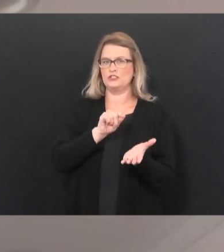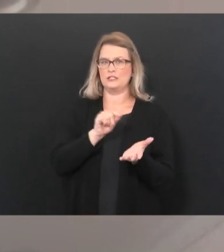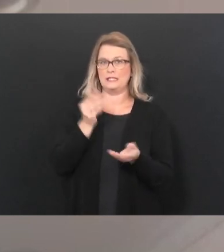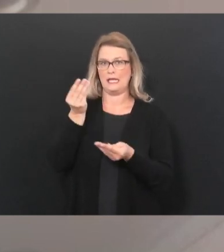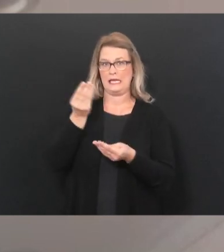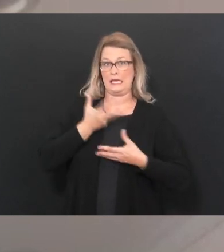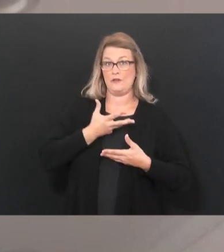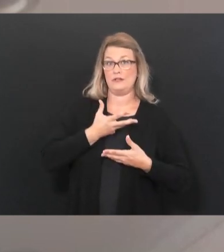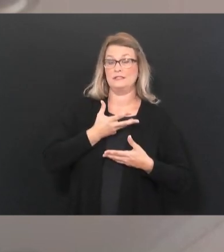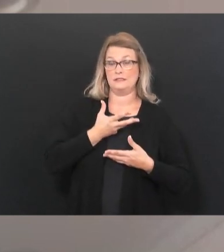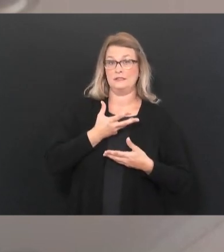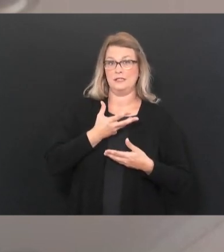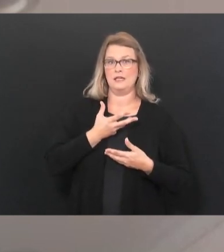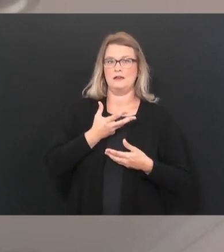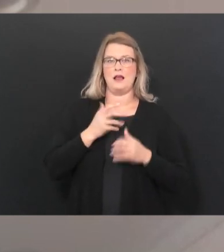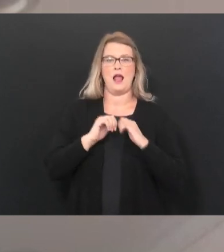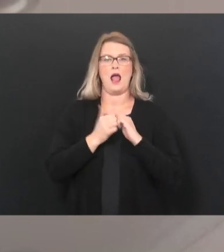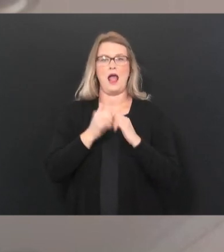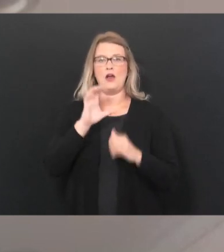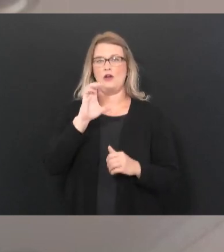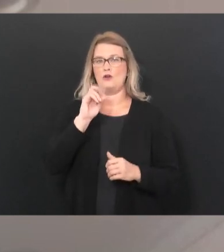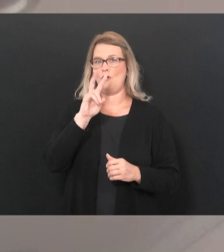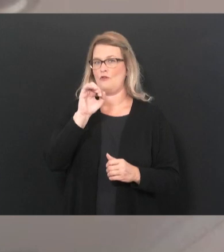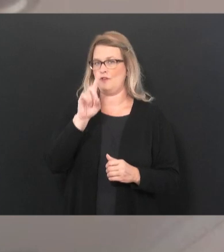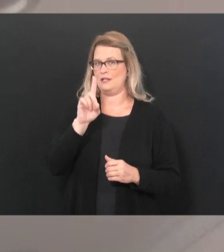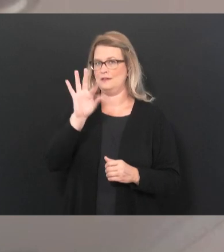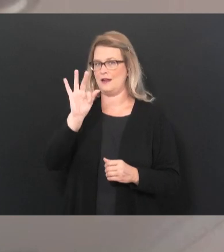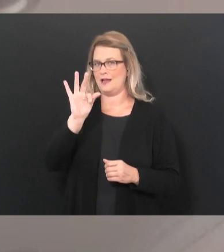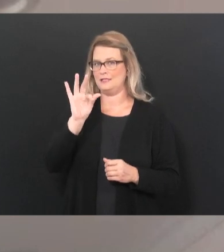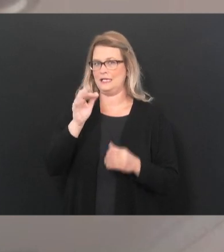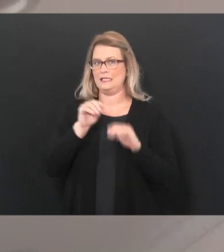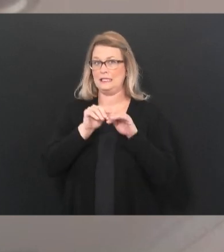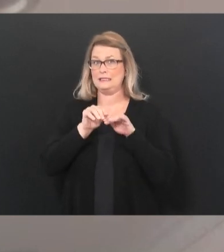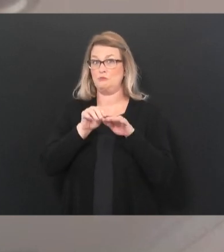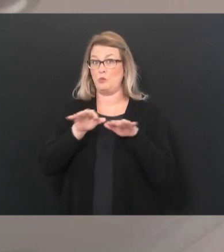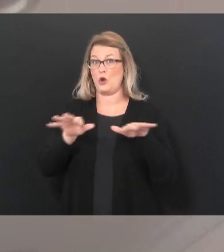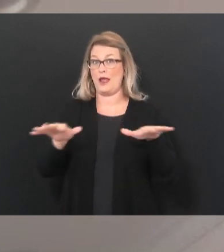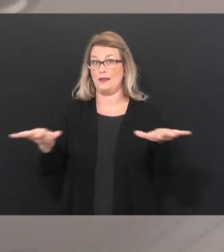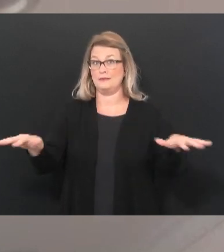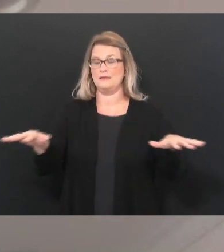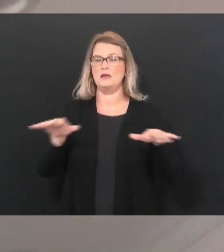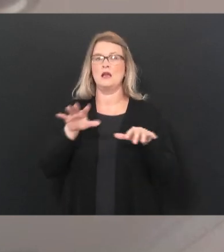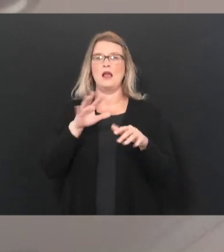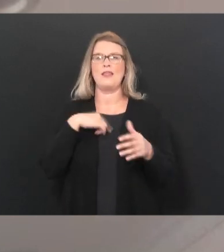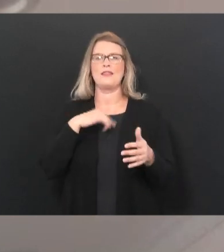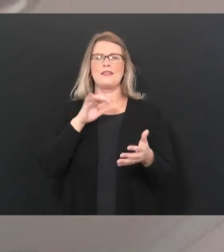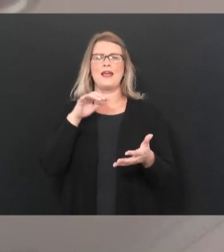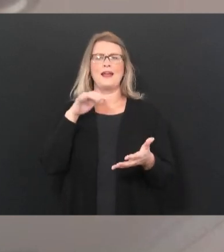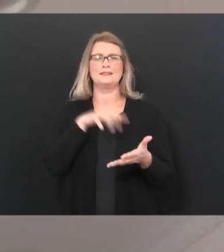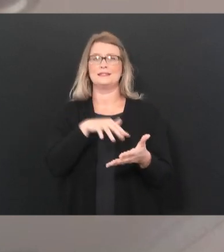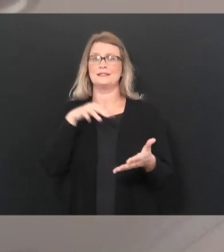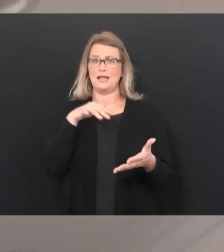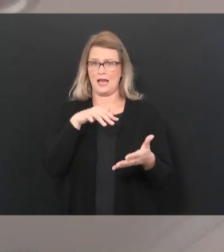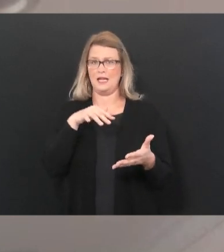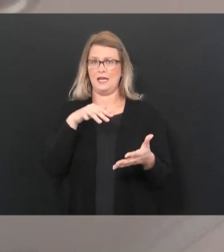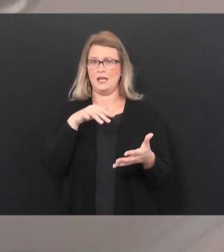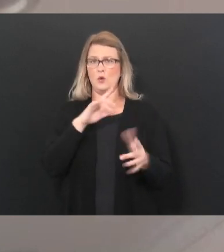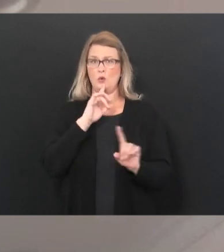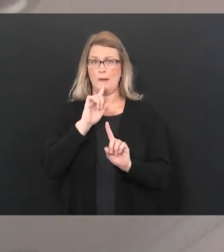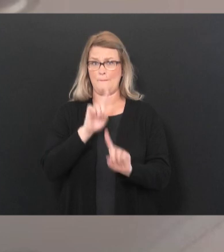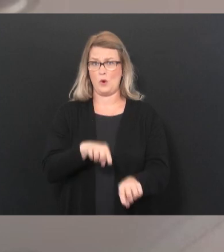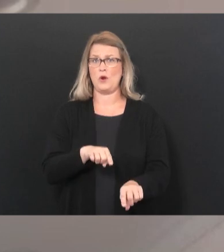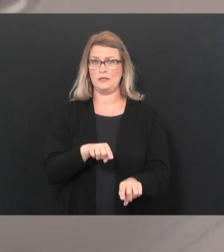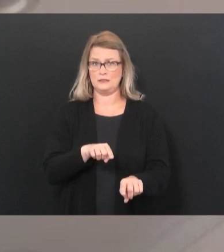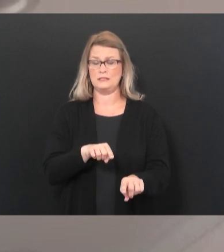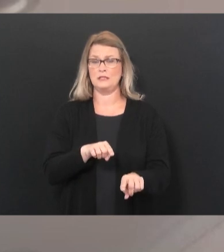further insight on how COVID-19 is spread. And in a study done in the journal Nature Medicine,